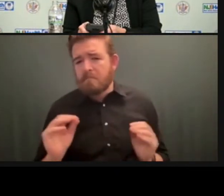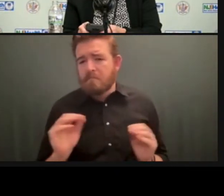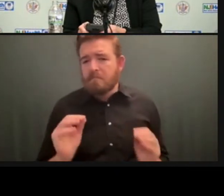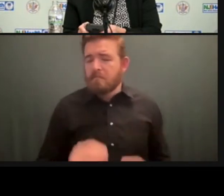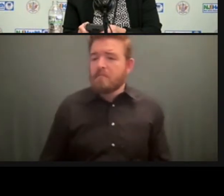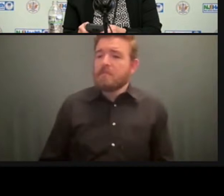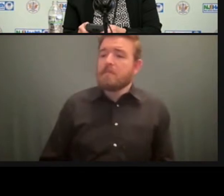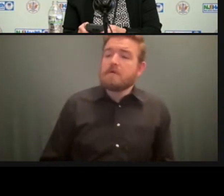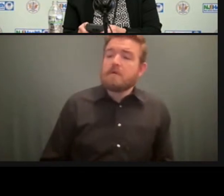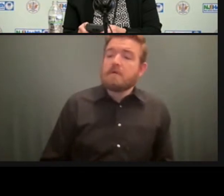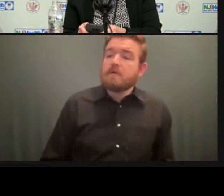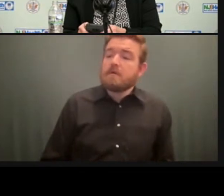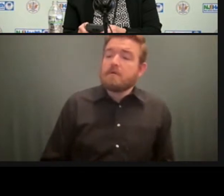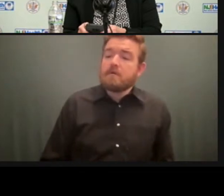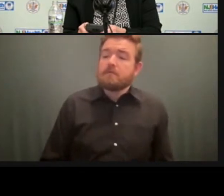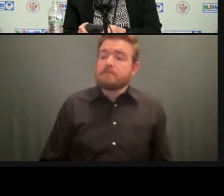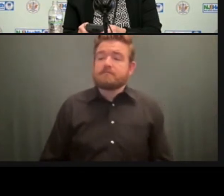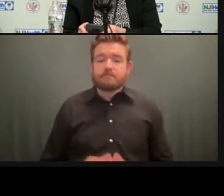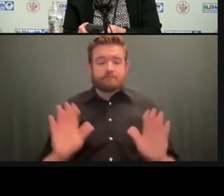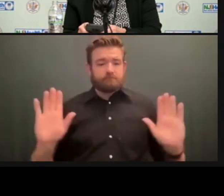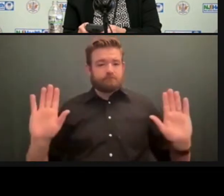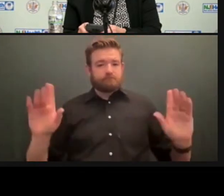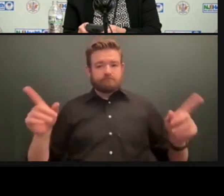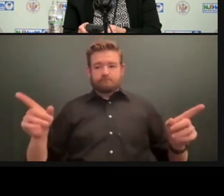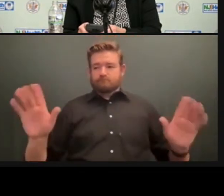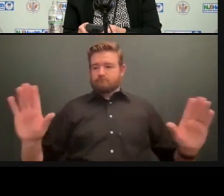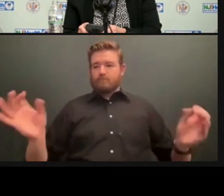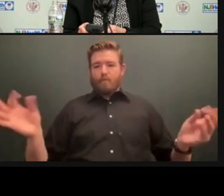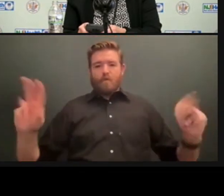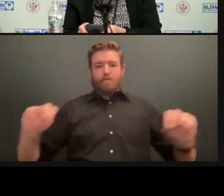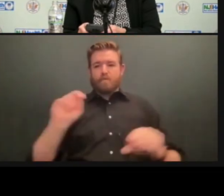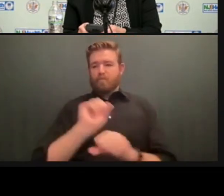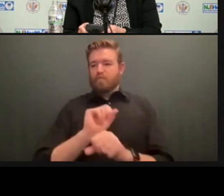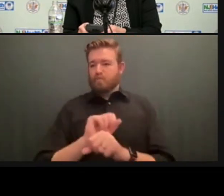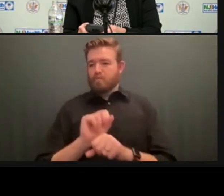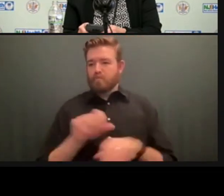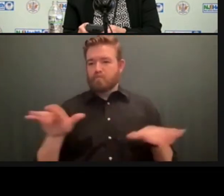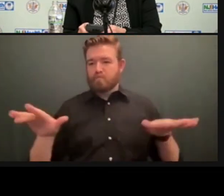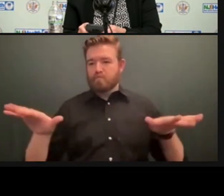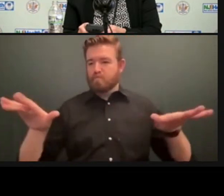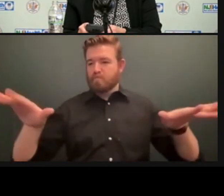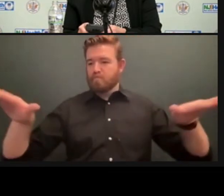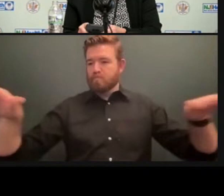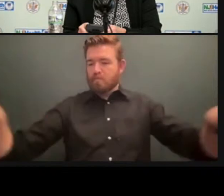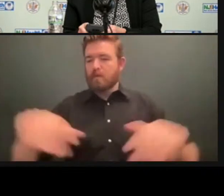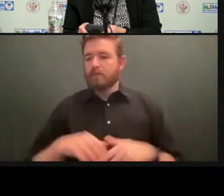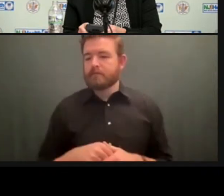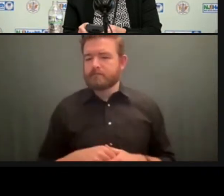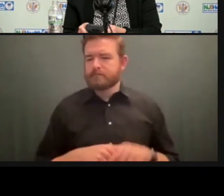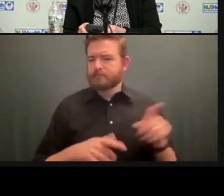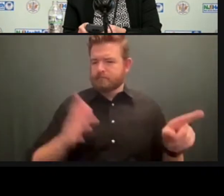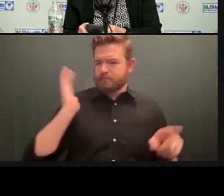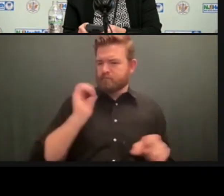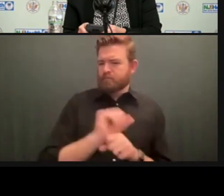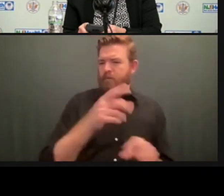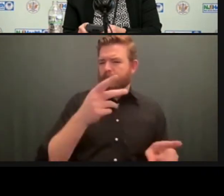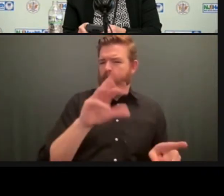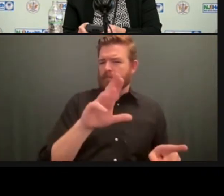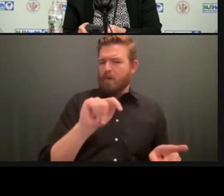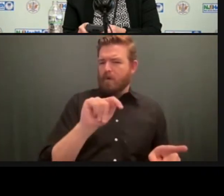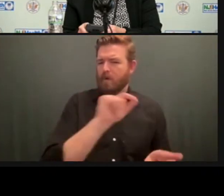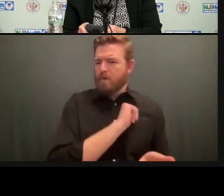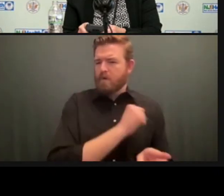servant. Rob, in the early days of the Port Authority, has been an outstanding commissioner, and I've known him well before that as